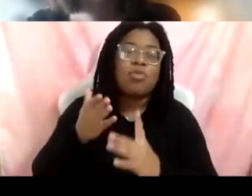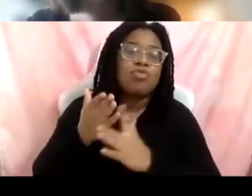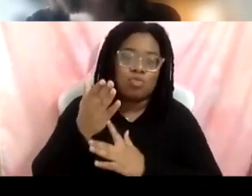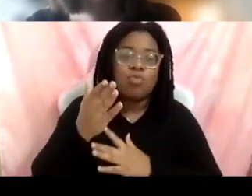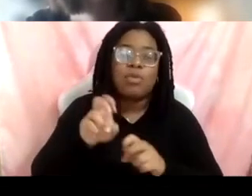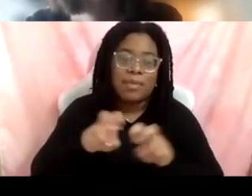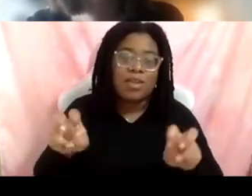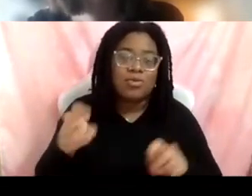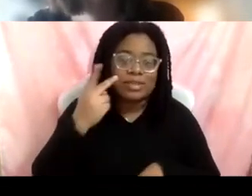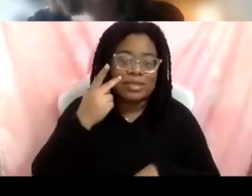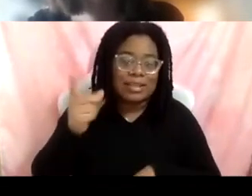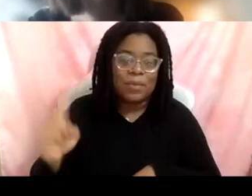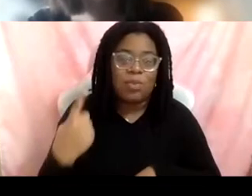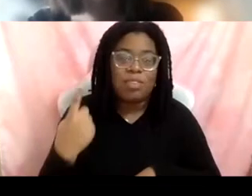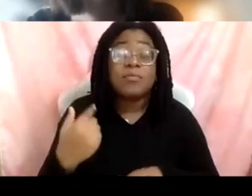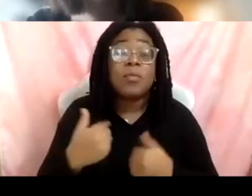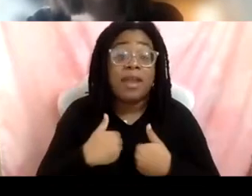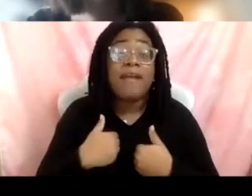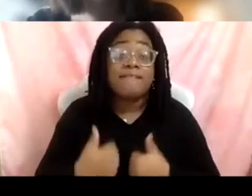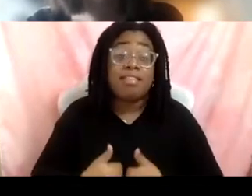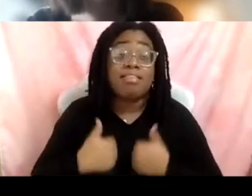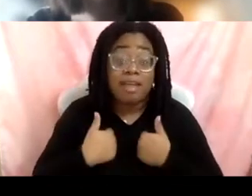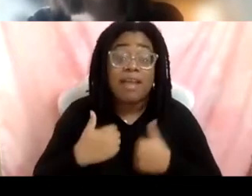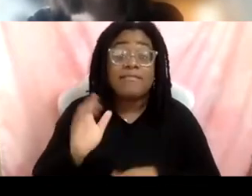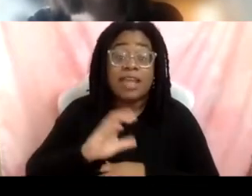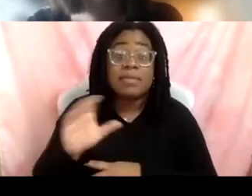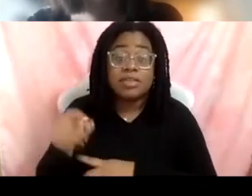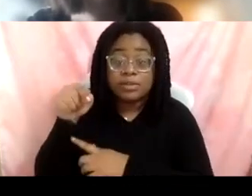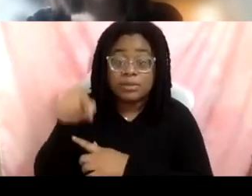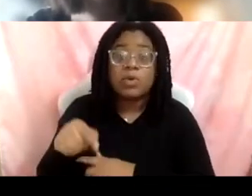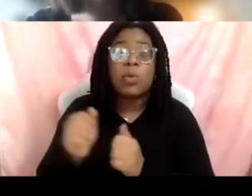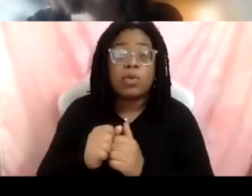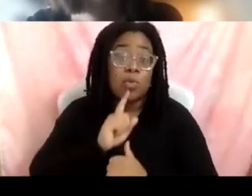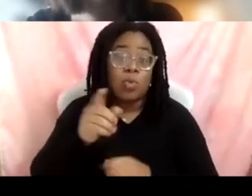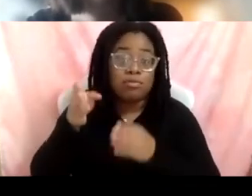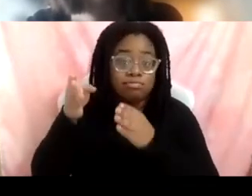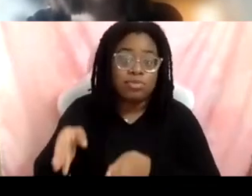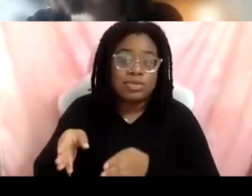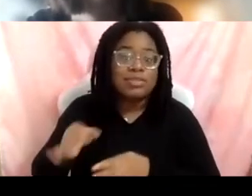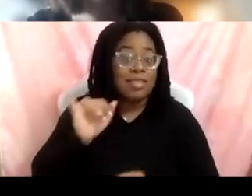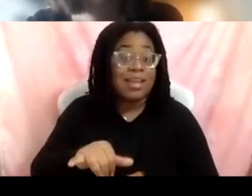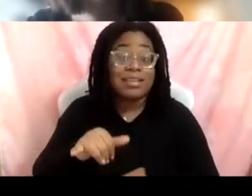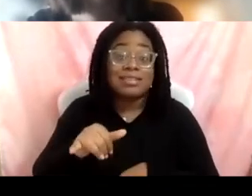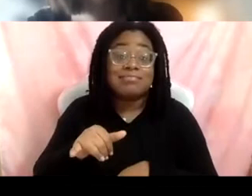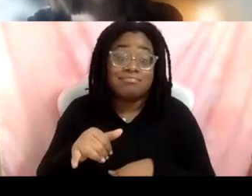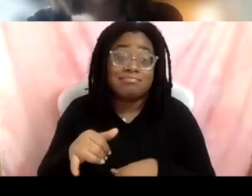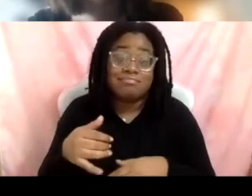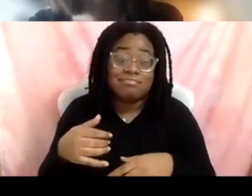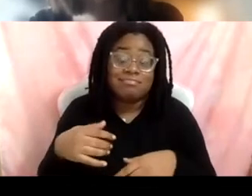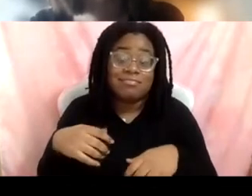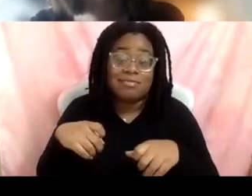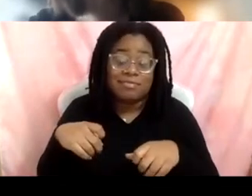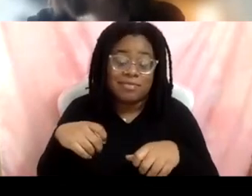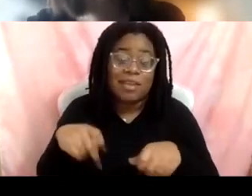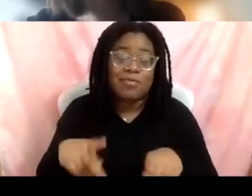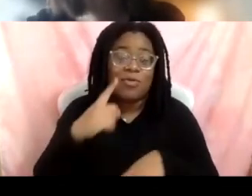panel. We also have a live captioning for this panel done by a real live person. So that is available in the Zoom app by clicking